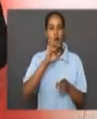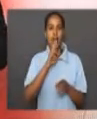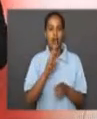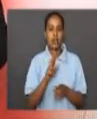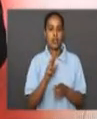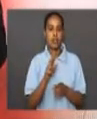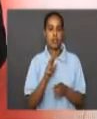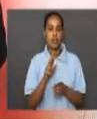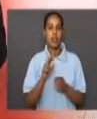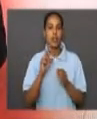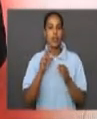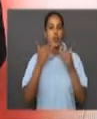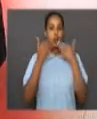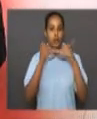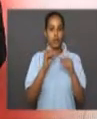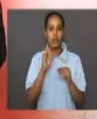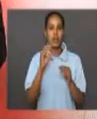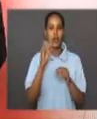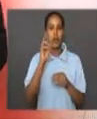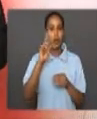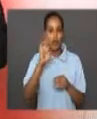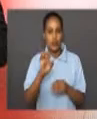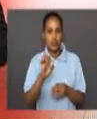are concentrating the ore,